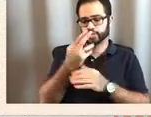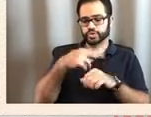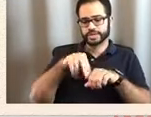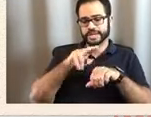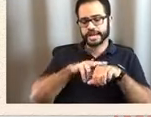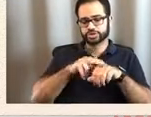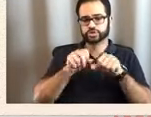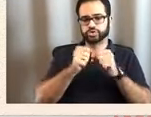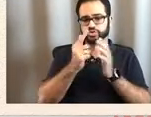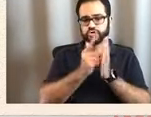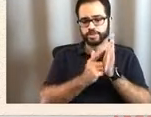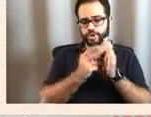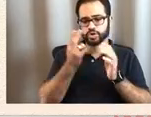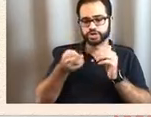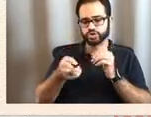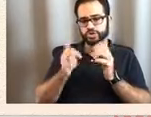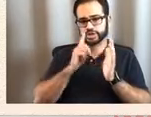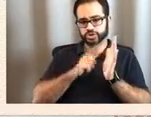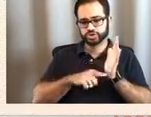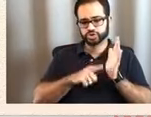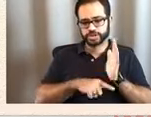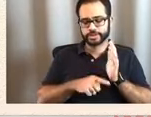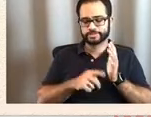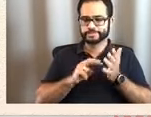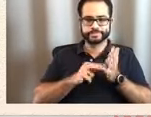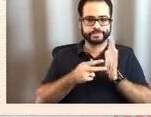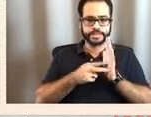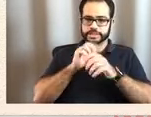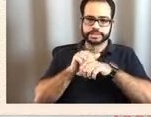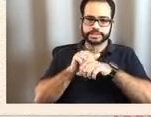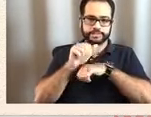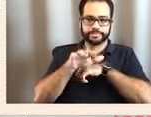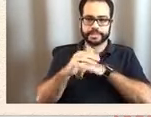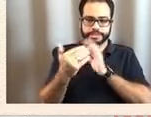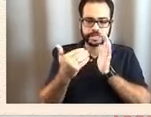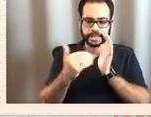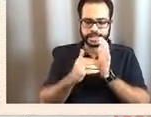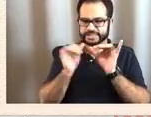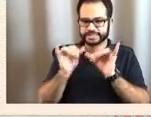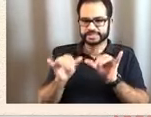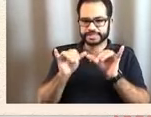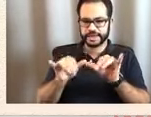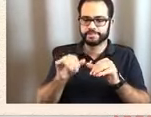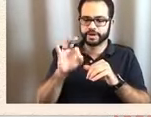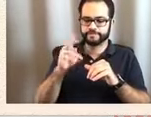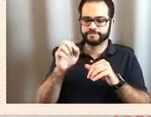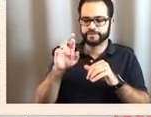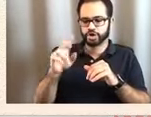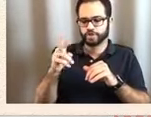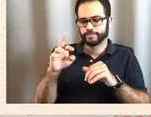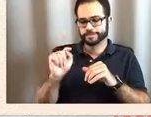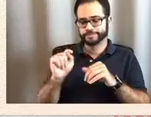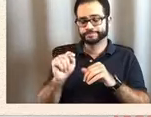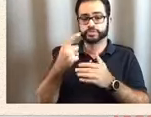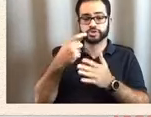check, which is just a resubmission of the retained fingerprints. The cost of a resubmission